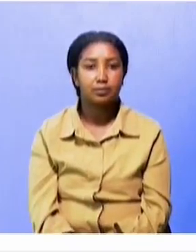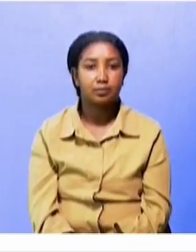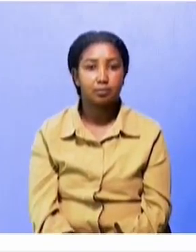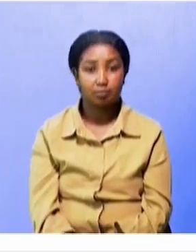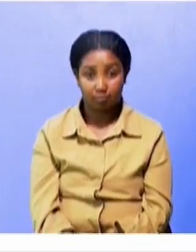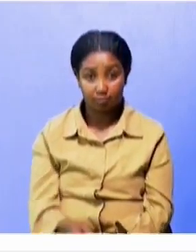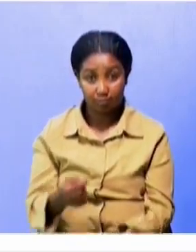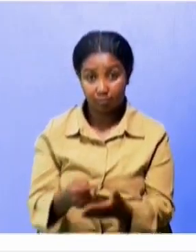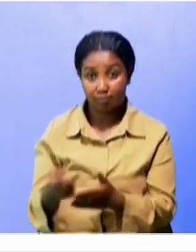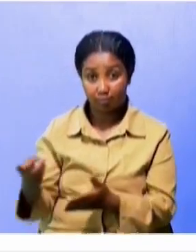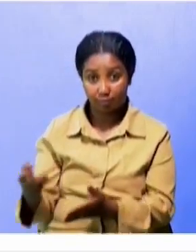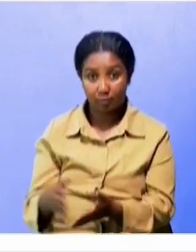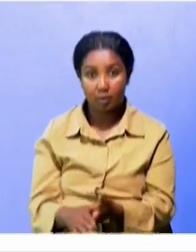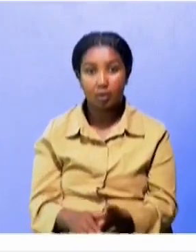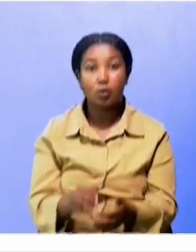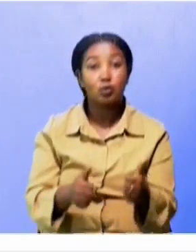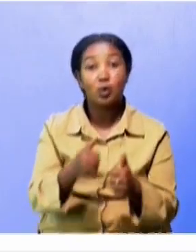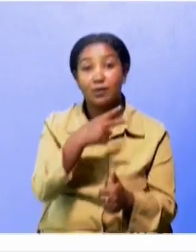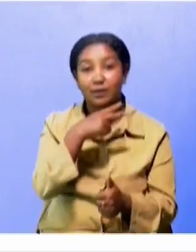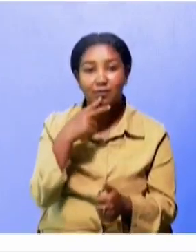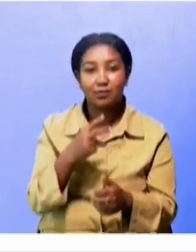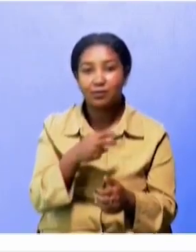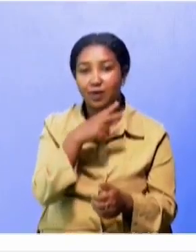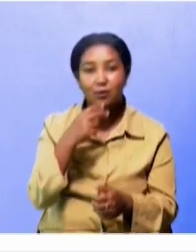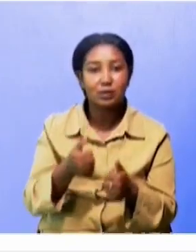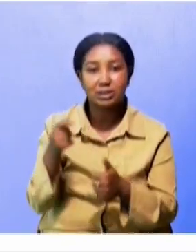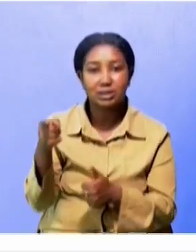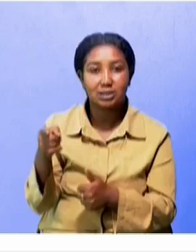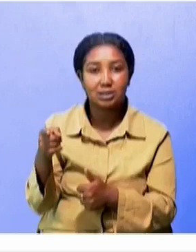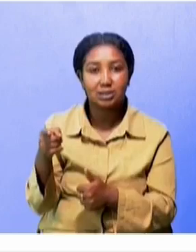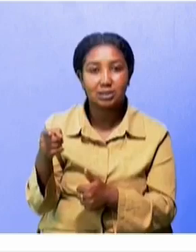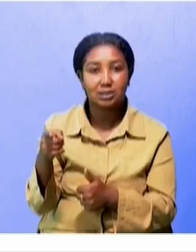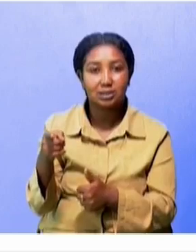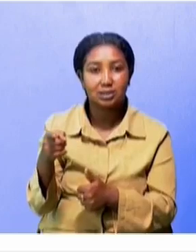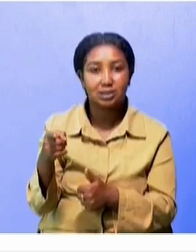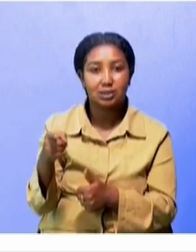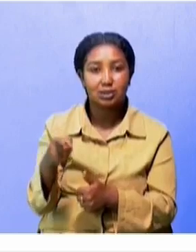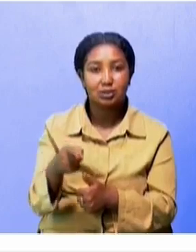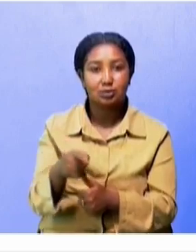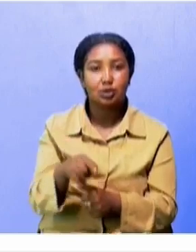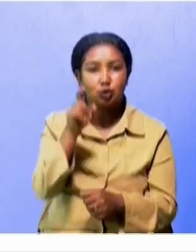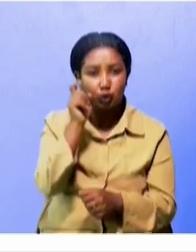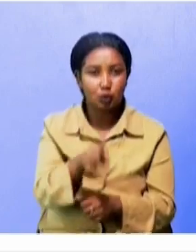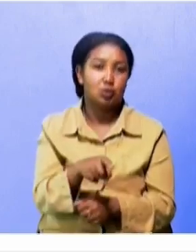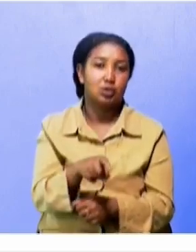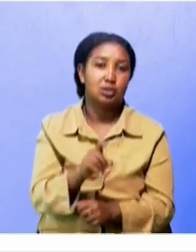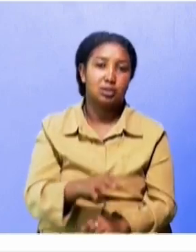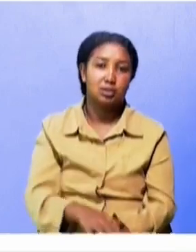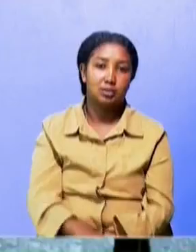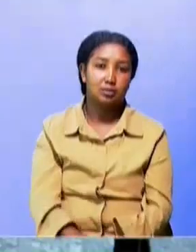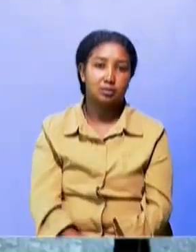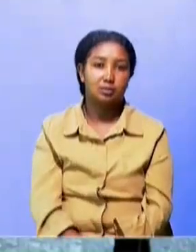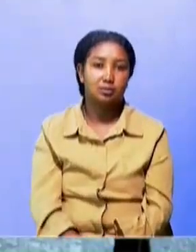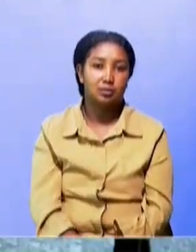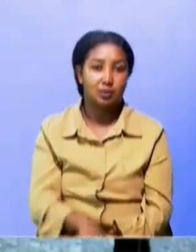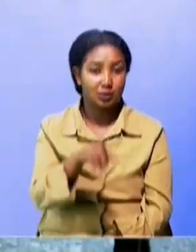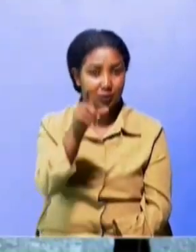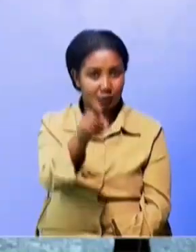Here have. Which one is the verb here now? That is should.